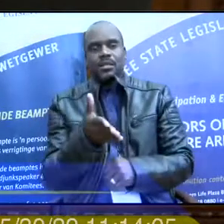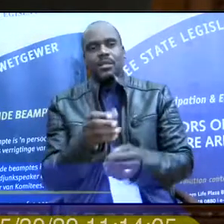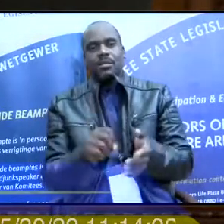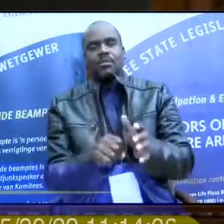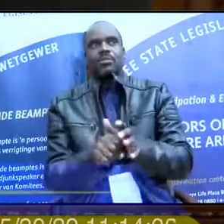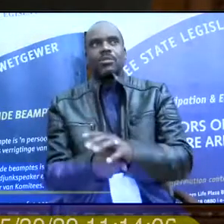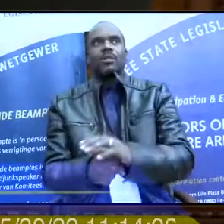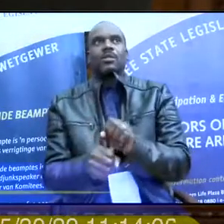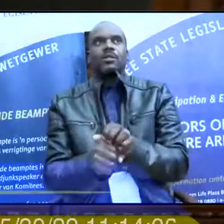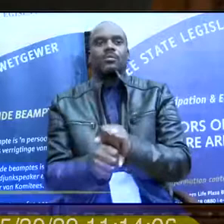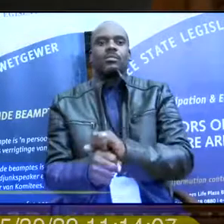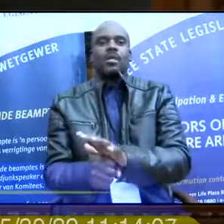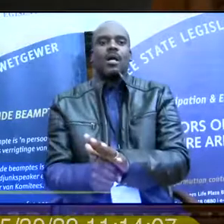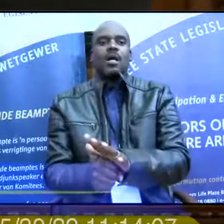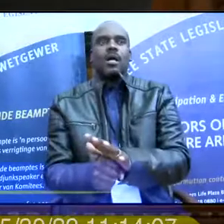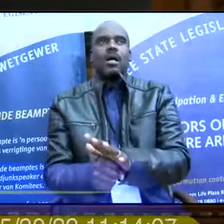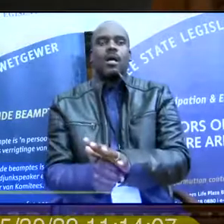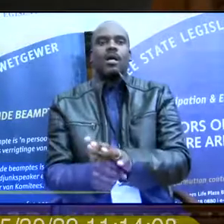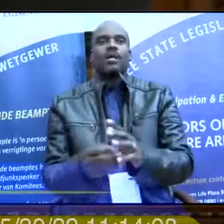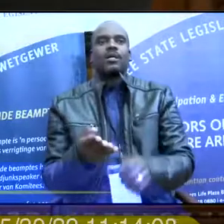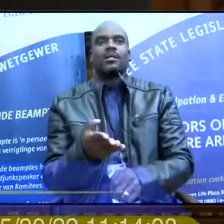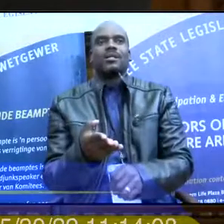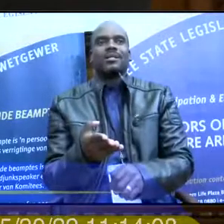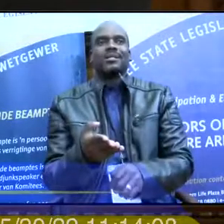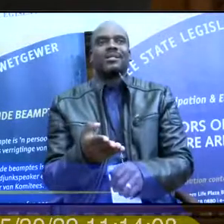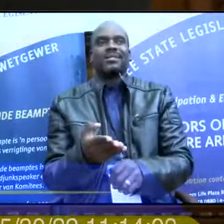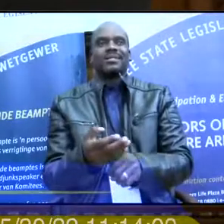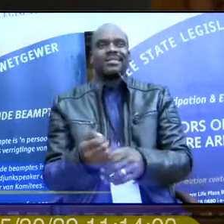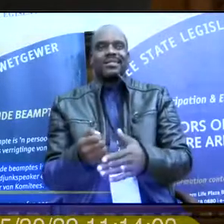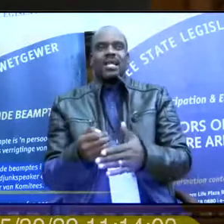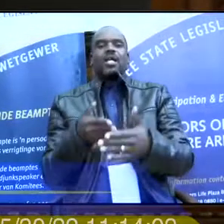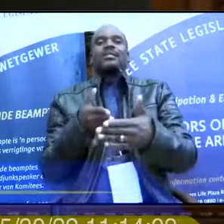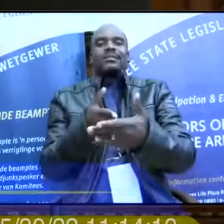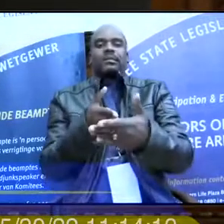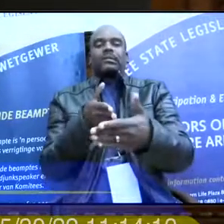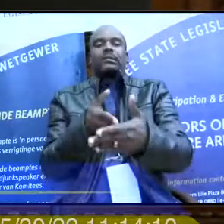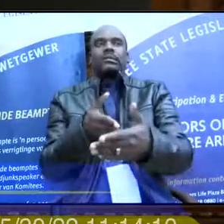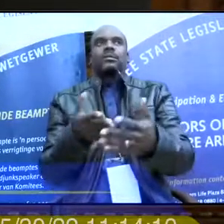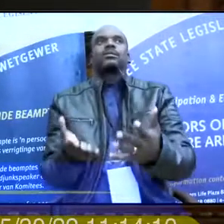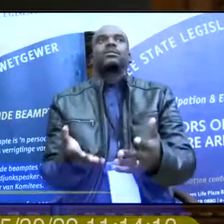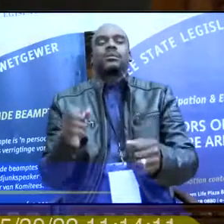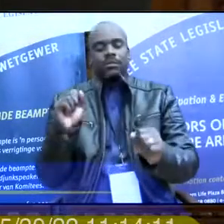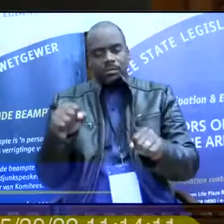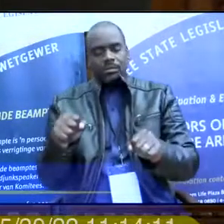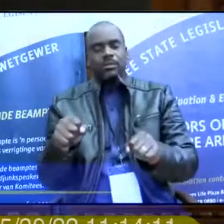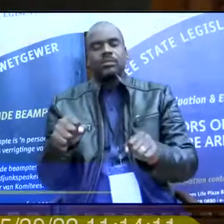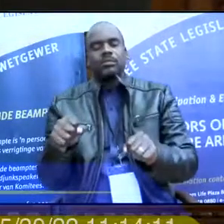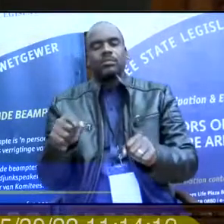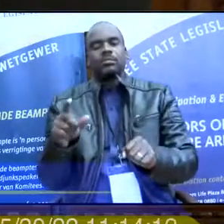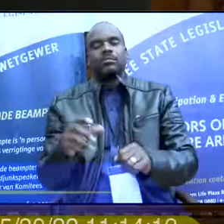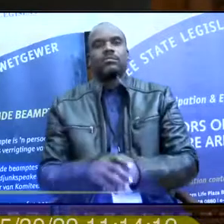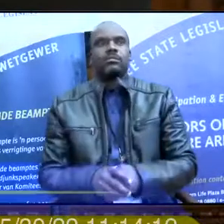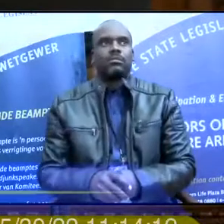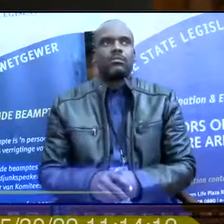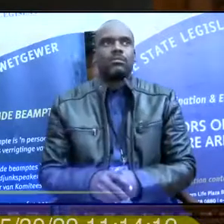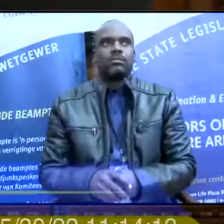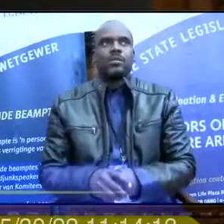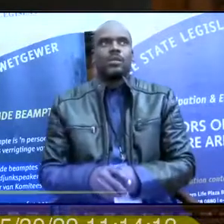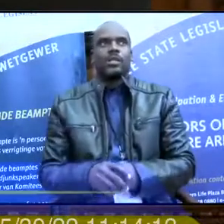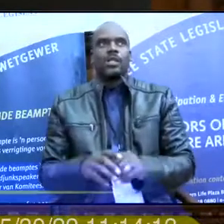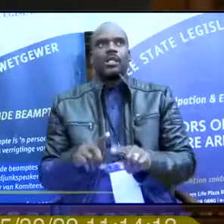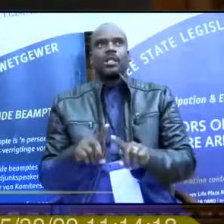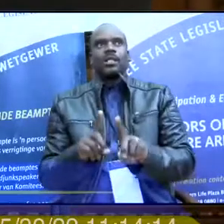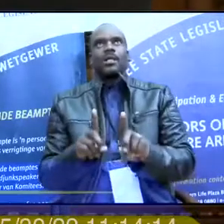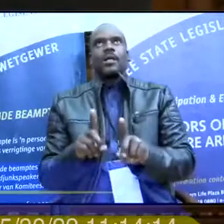to shrink the provincial economy by a negative 7.2 percent in 2020 the rapid